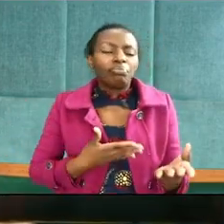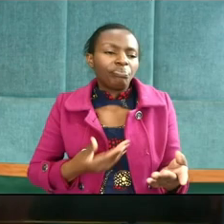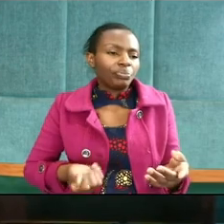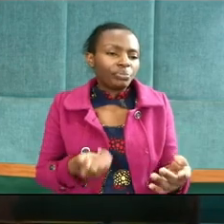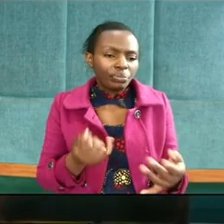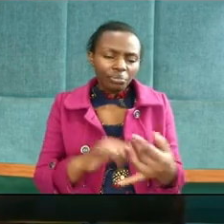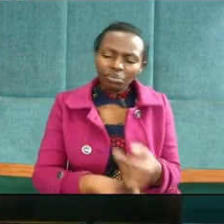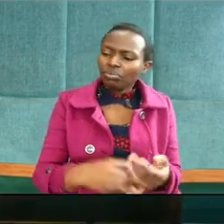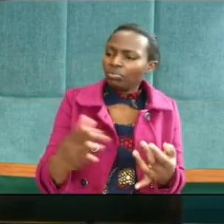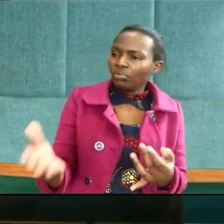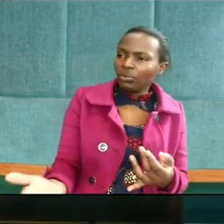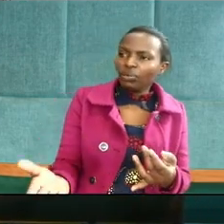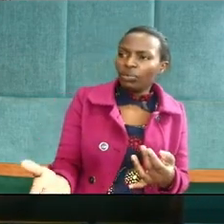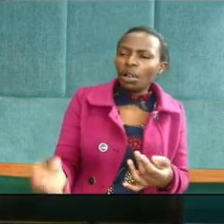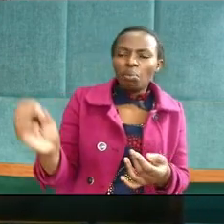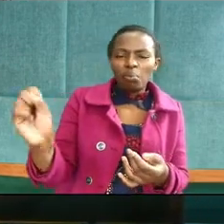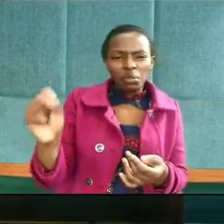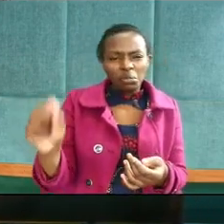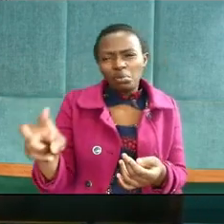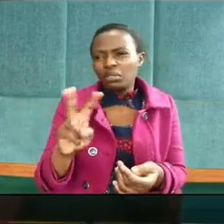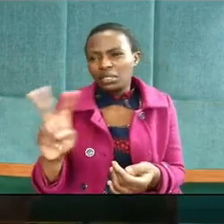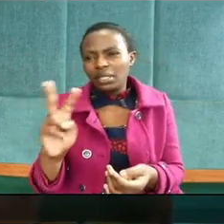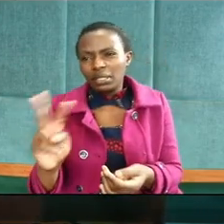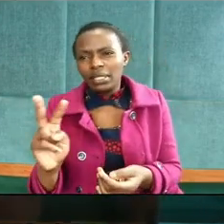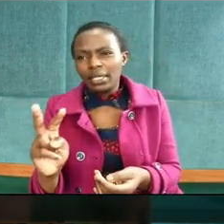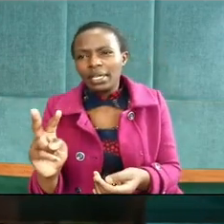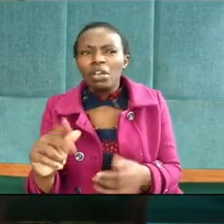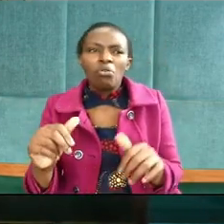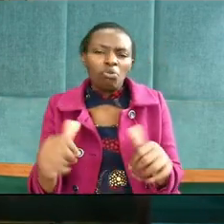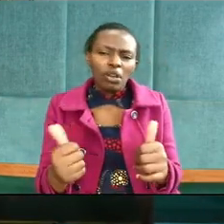also the balance from a woman's perspective.